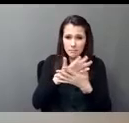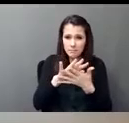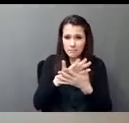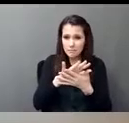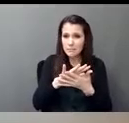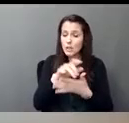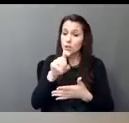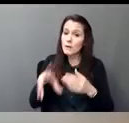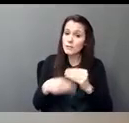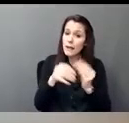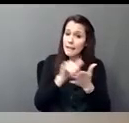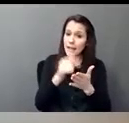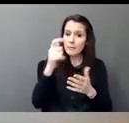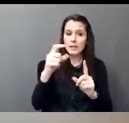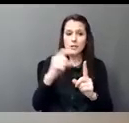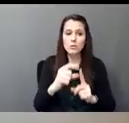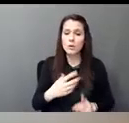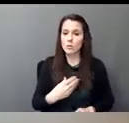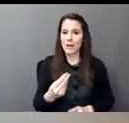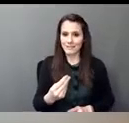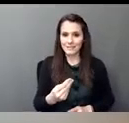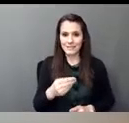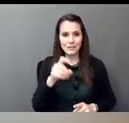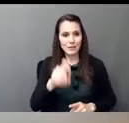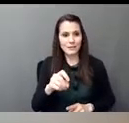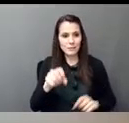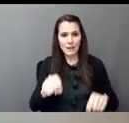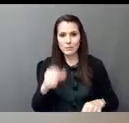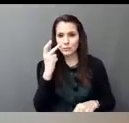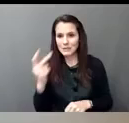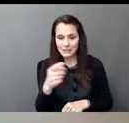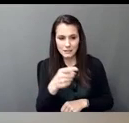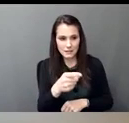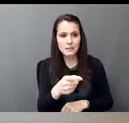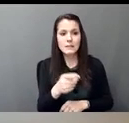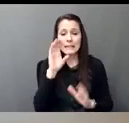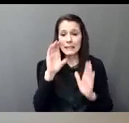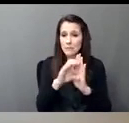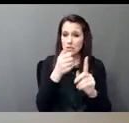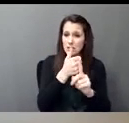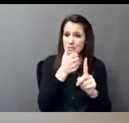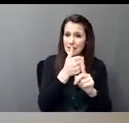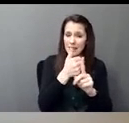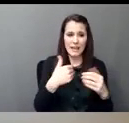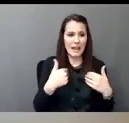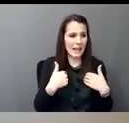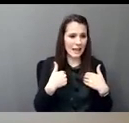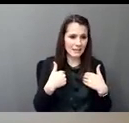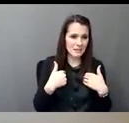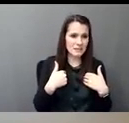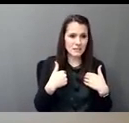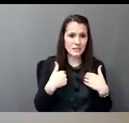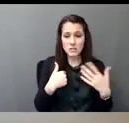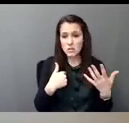white words show up on the image and you can read them, because the image in of itself has or is a white